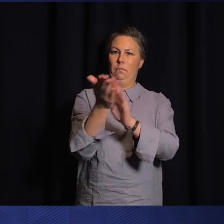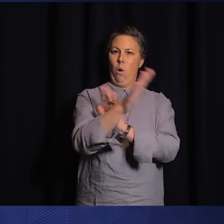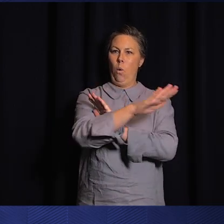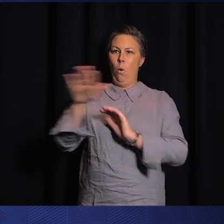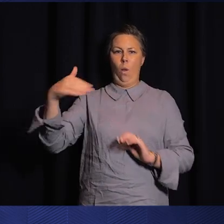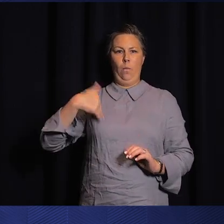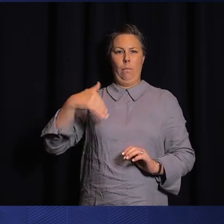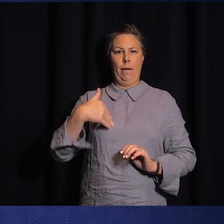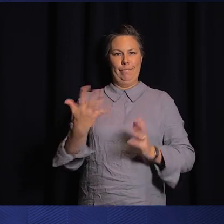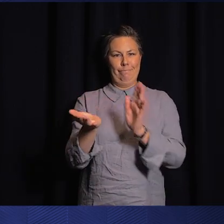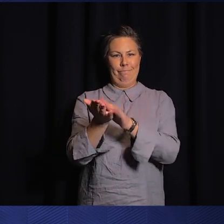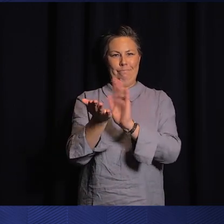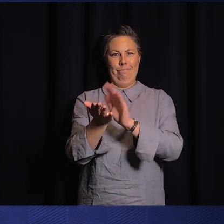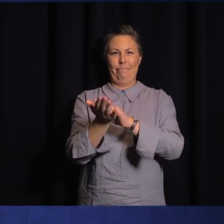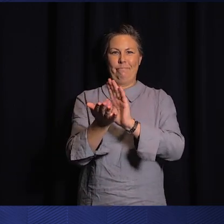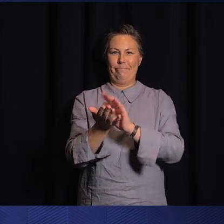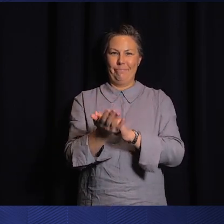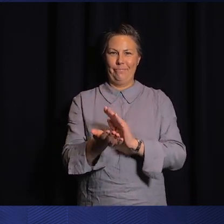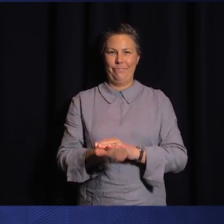afternoon.